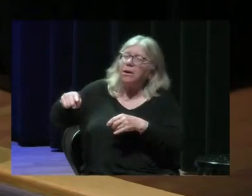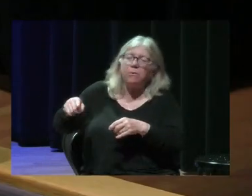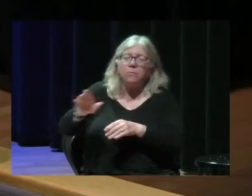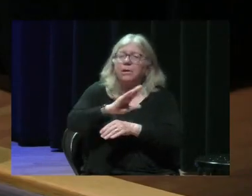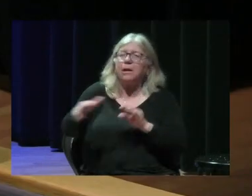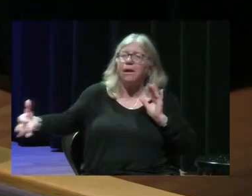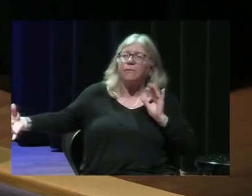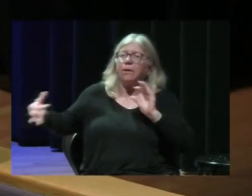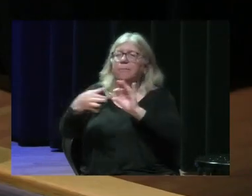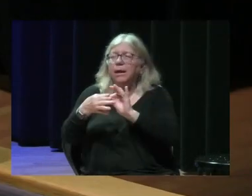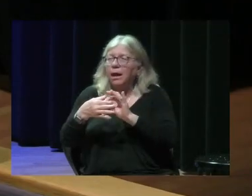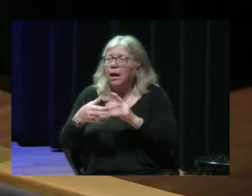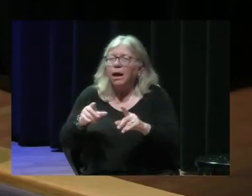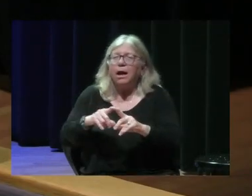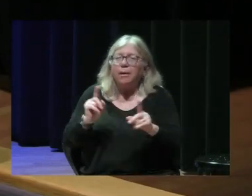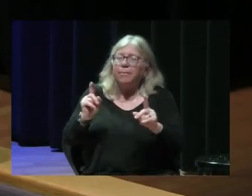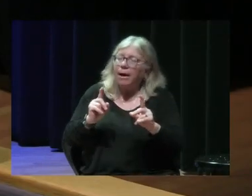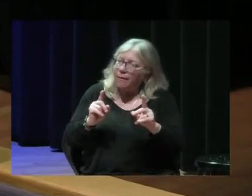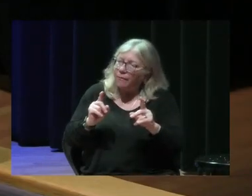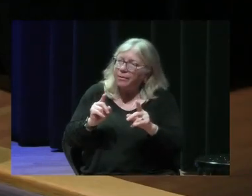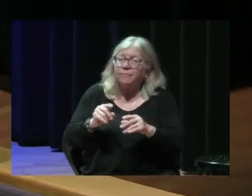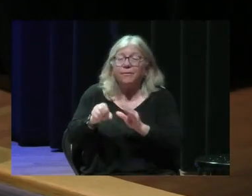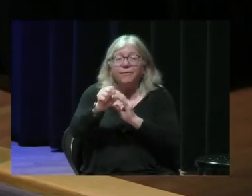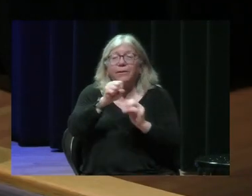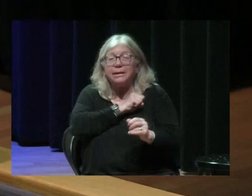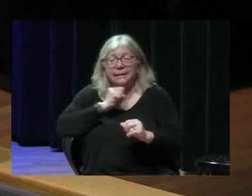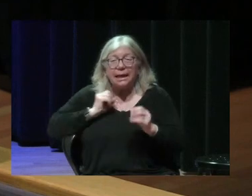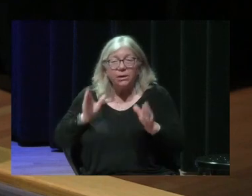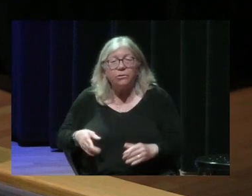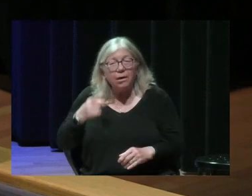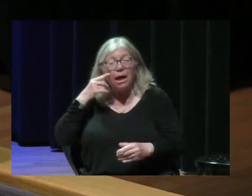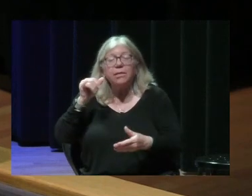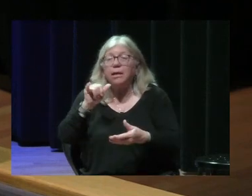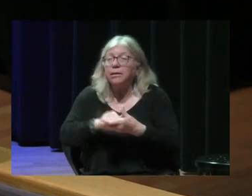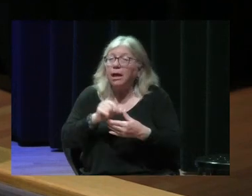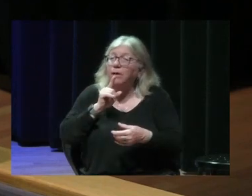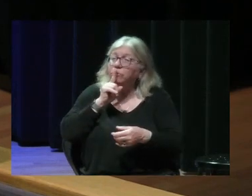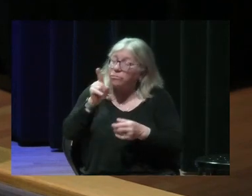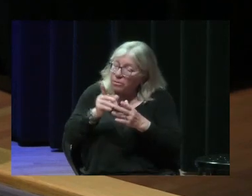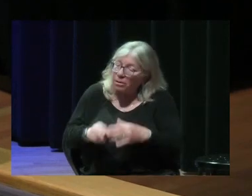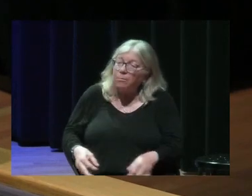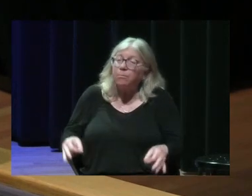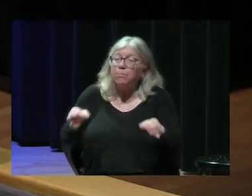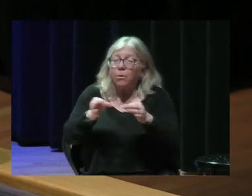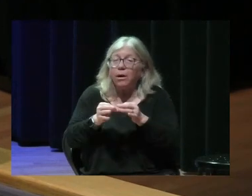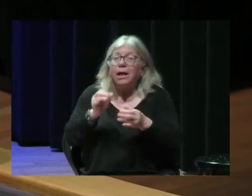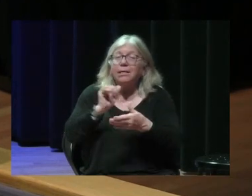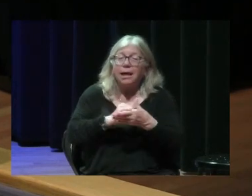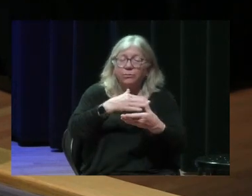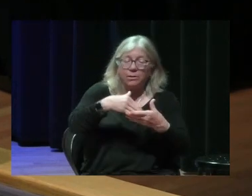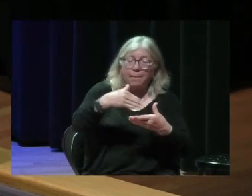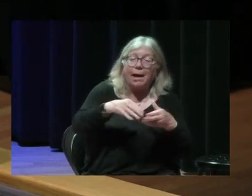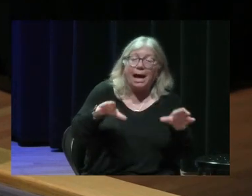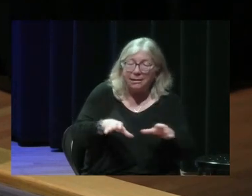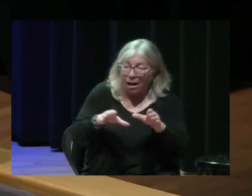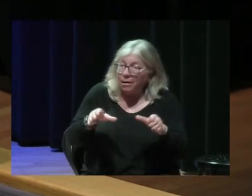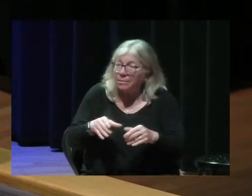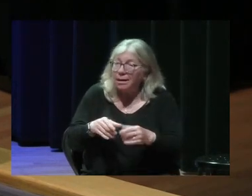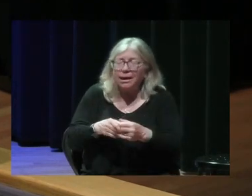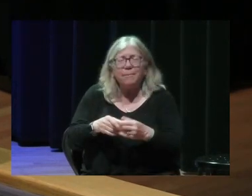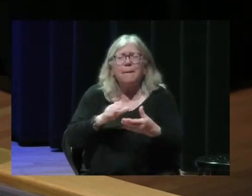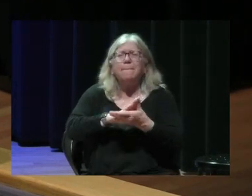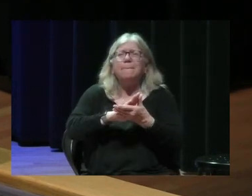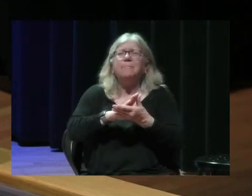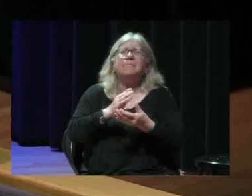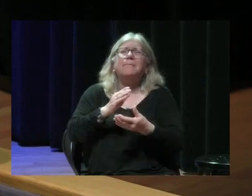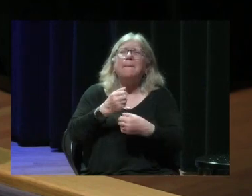shall meet. Even for senators, I think that that's really, really, really important. And that's what the pie does, right? Like it